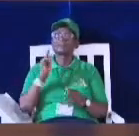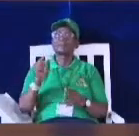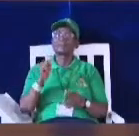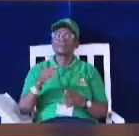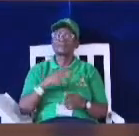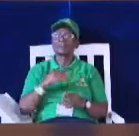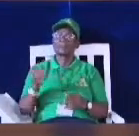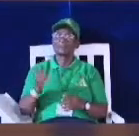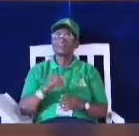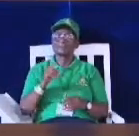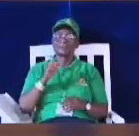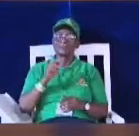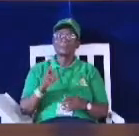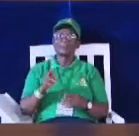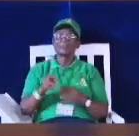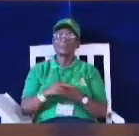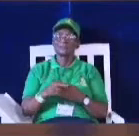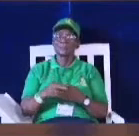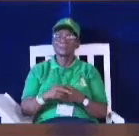testimonies.